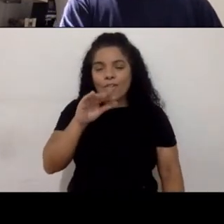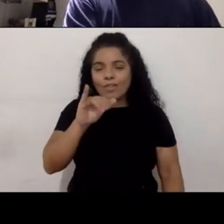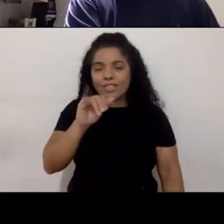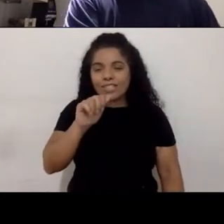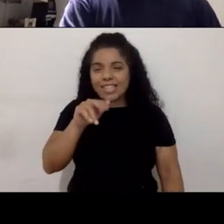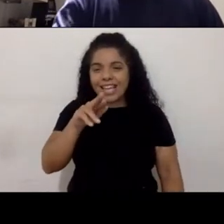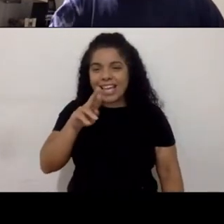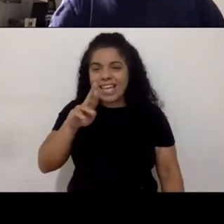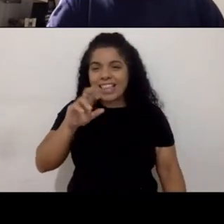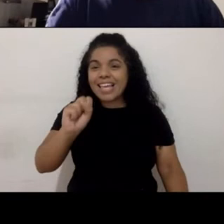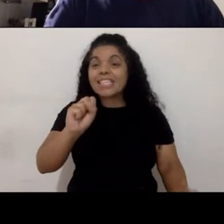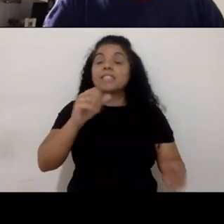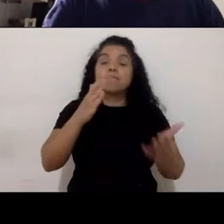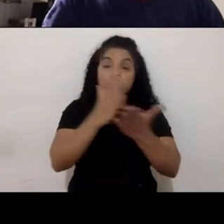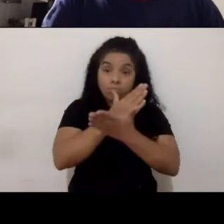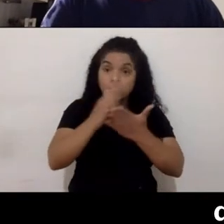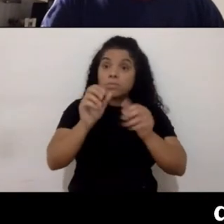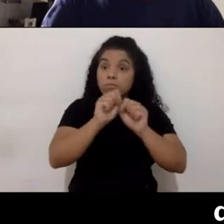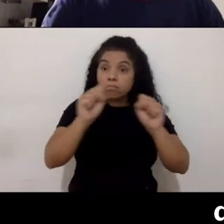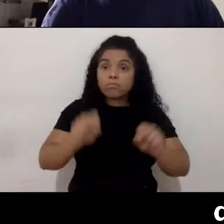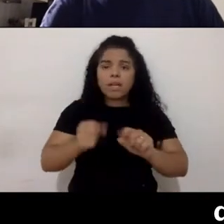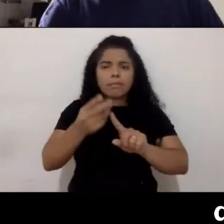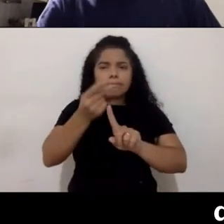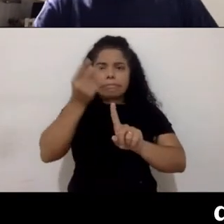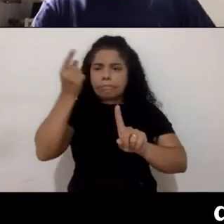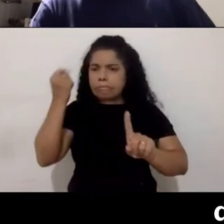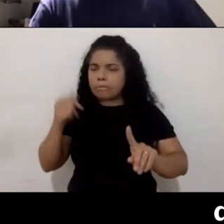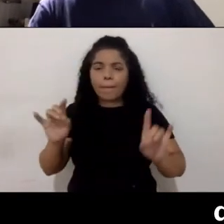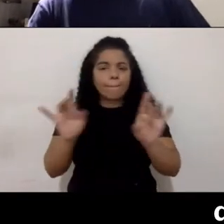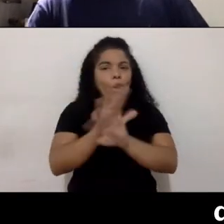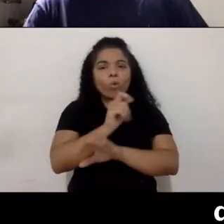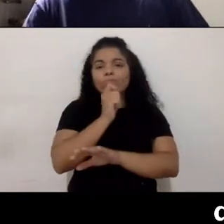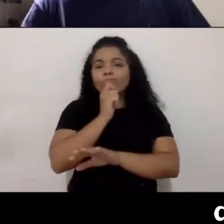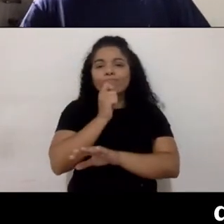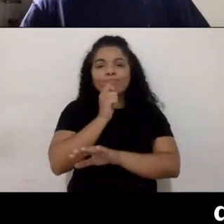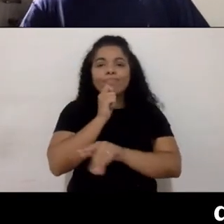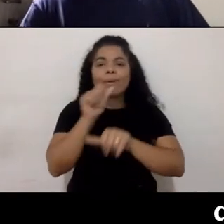make that shift into containerization yet, but they still need,